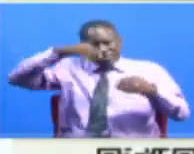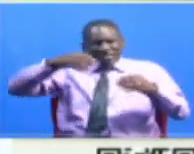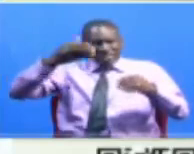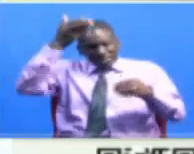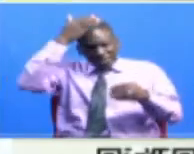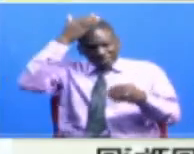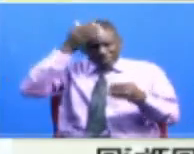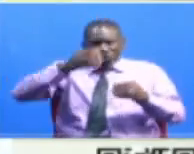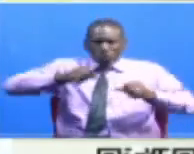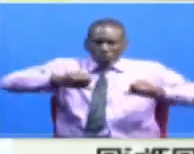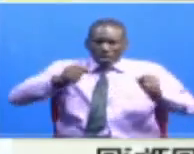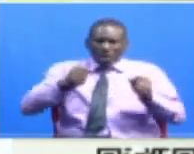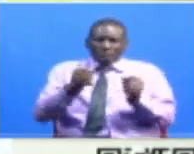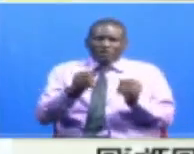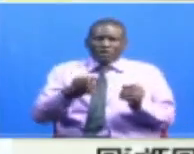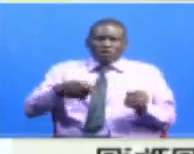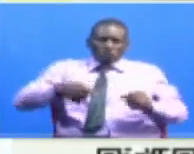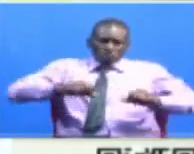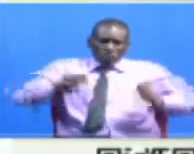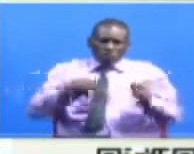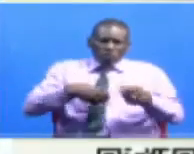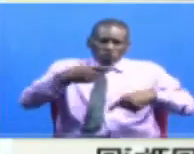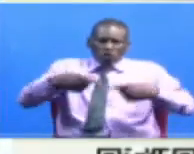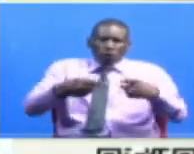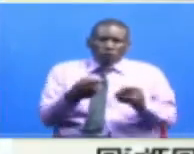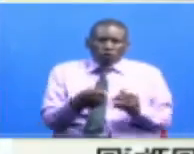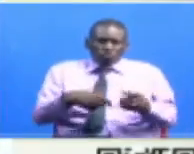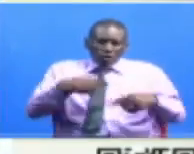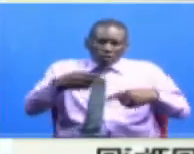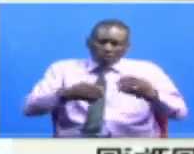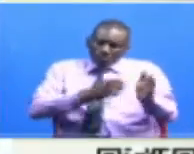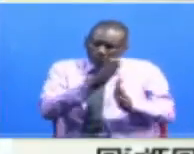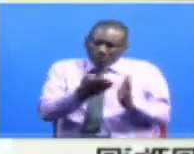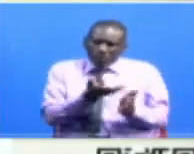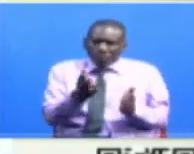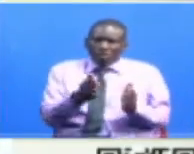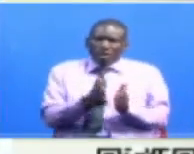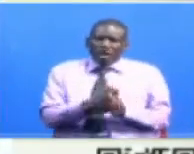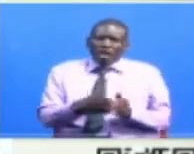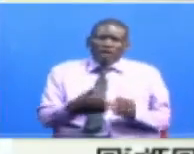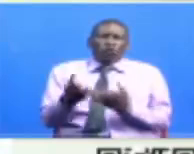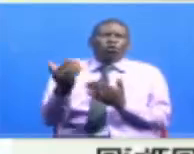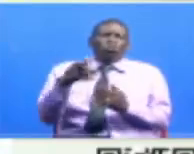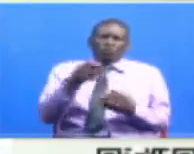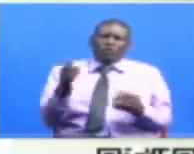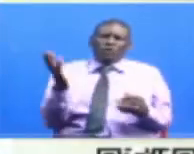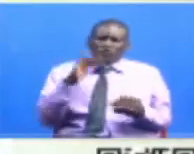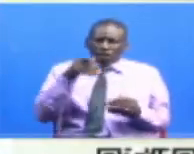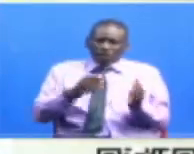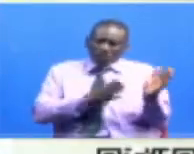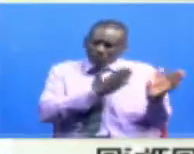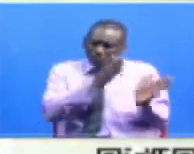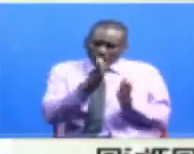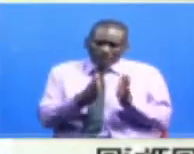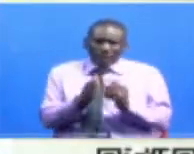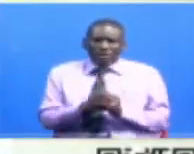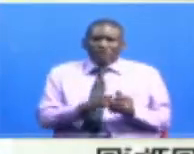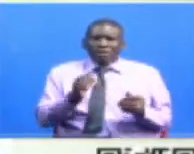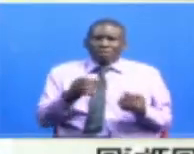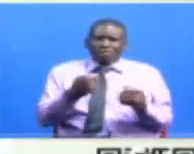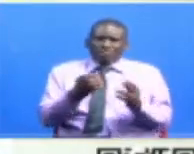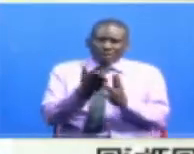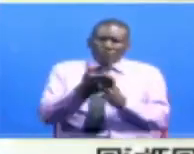we are very happy. We are on the process. We are processing them, and we should be able to be done by